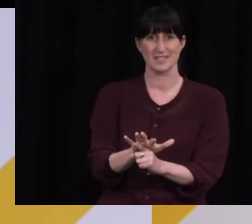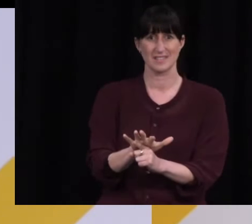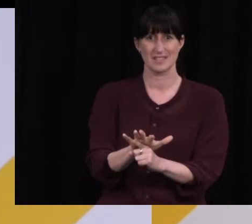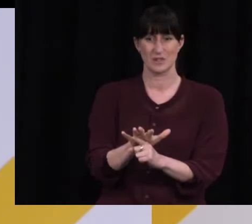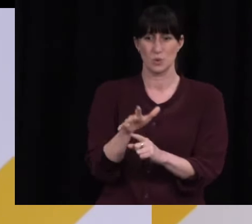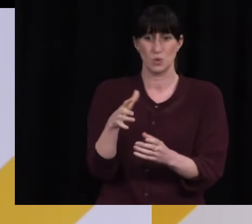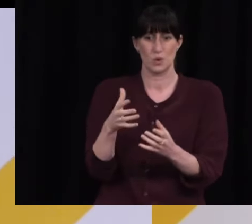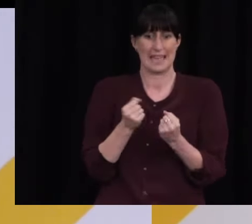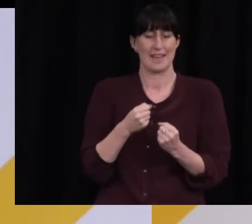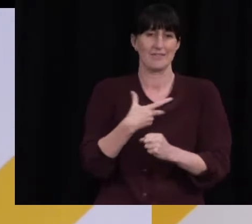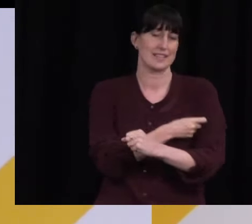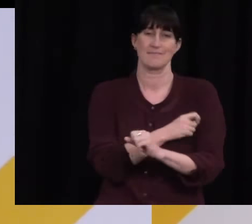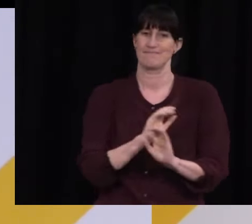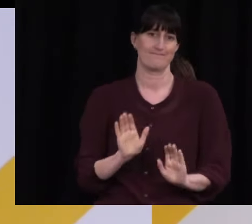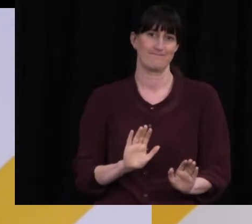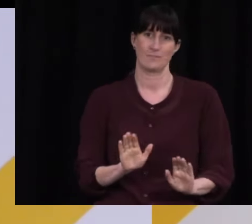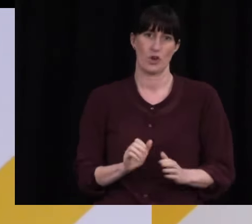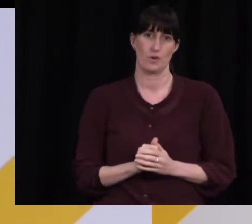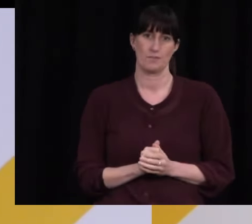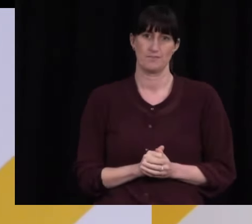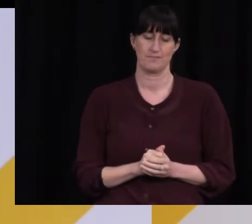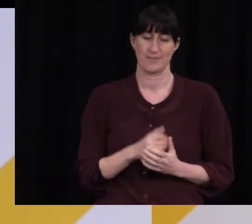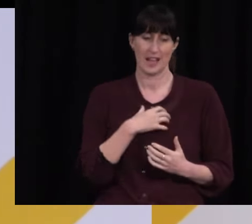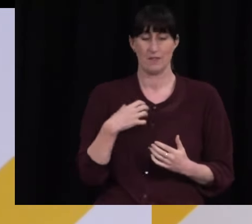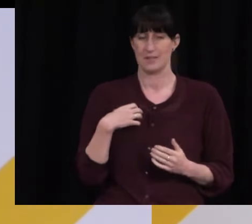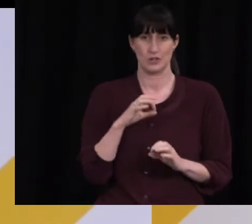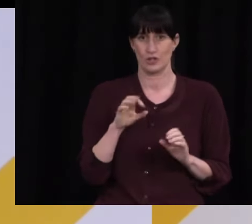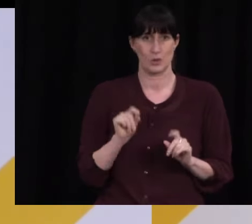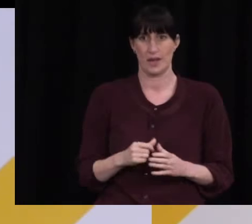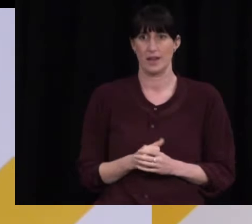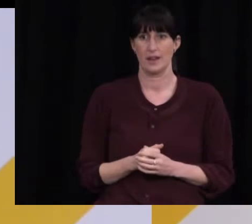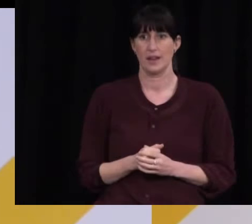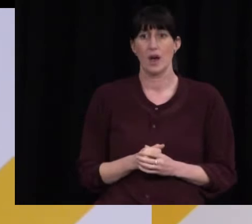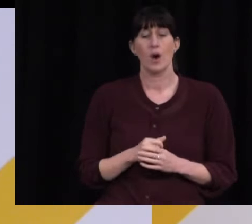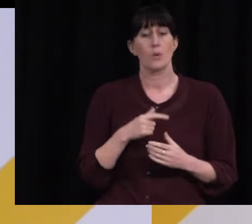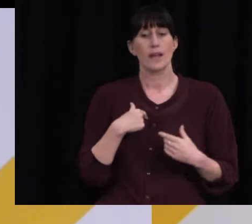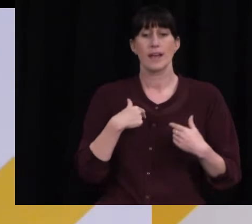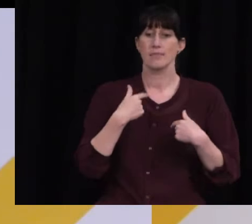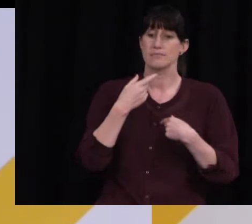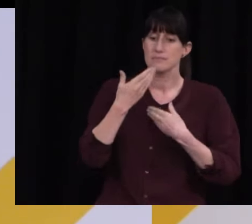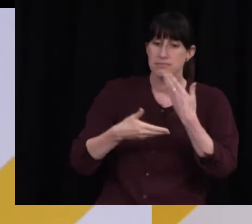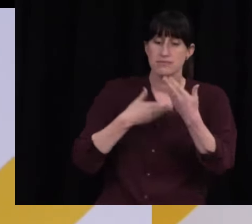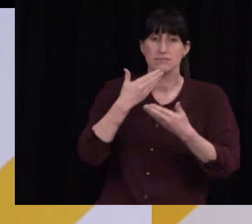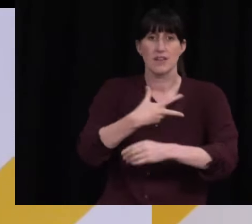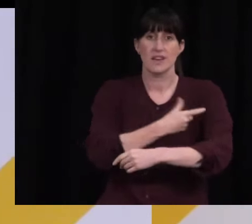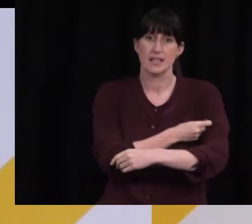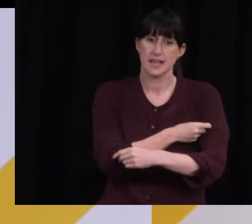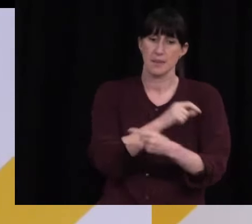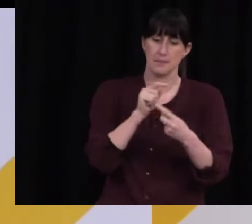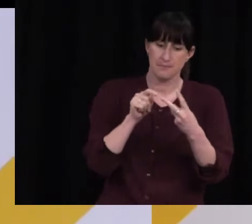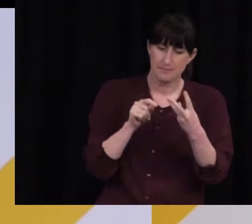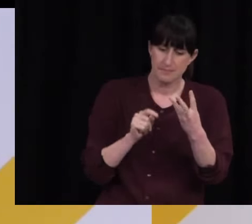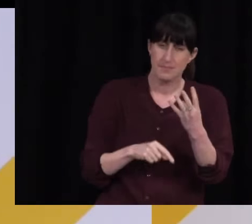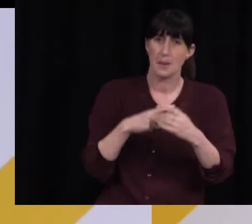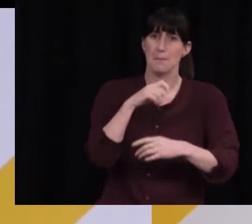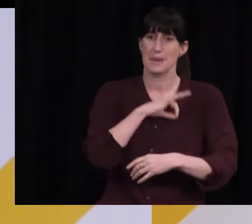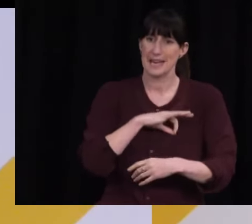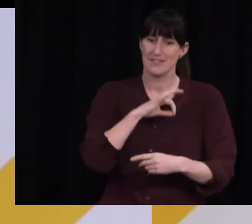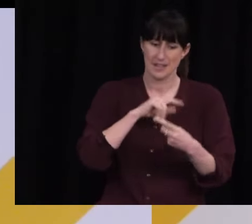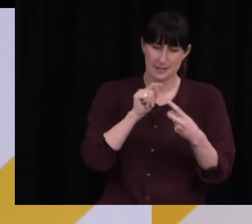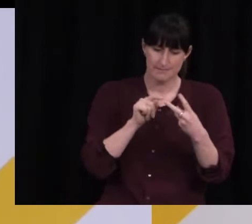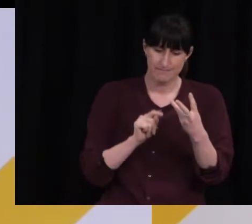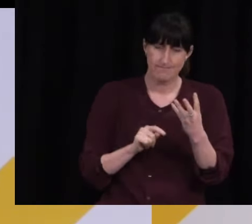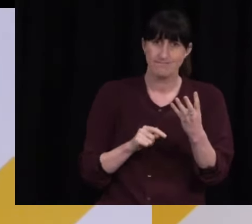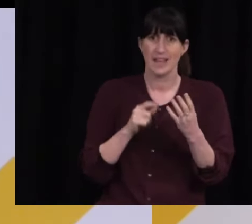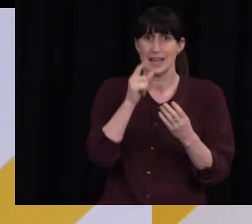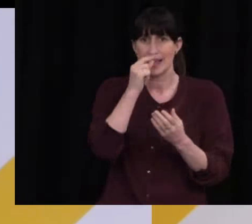considered. We believe that we can talk about the vaccine on its merits, the difference that it makes to people's lives, their